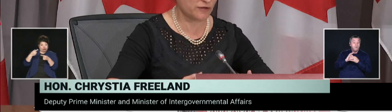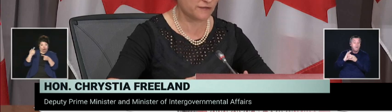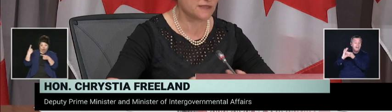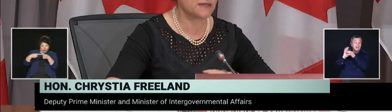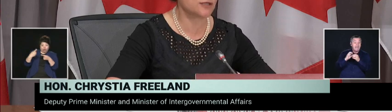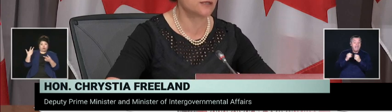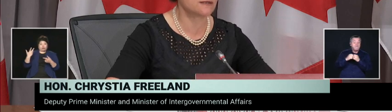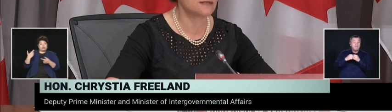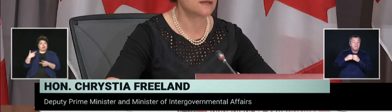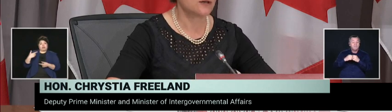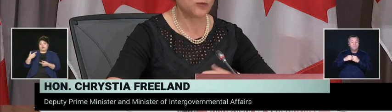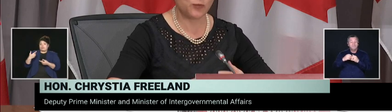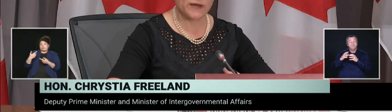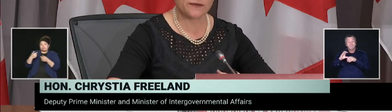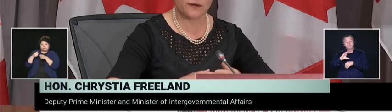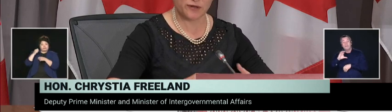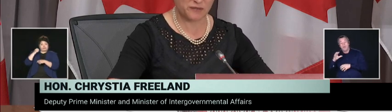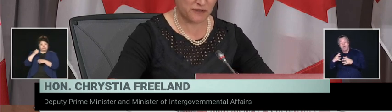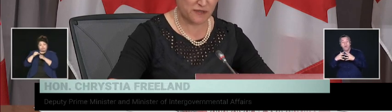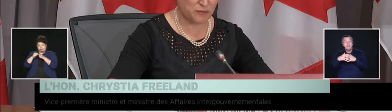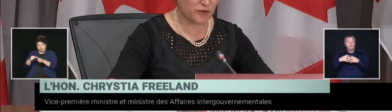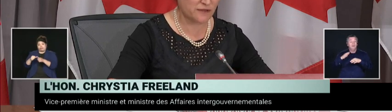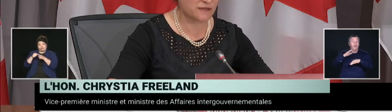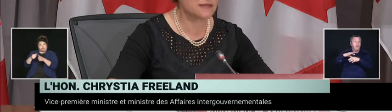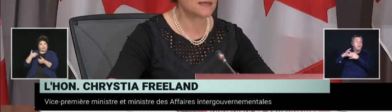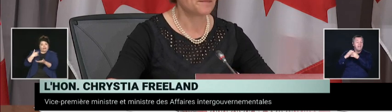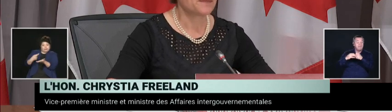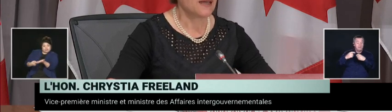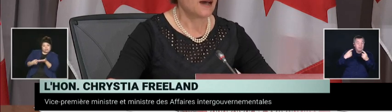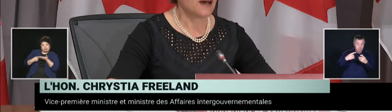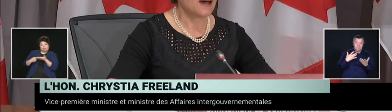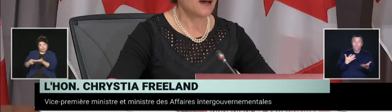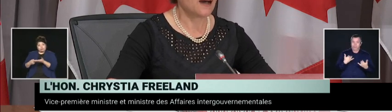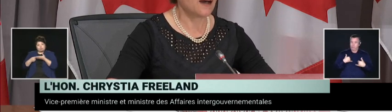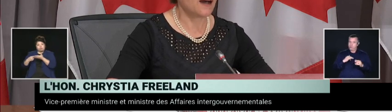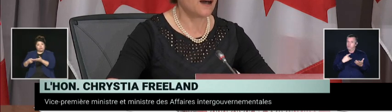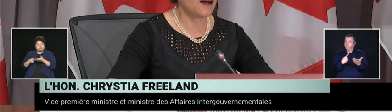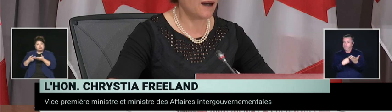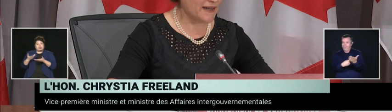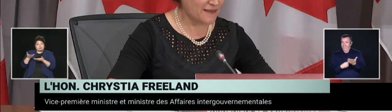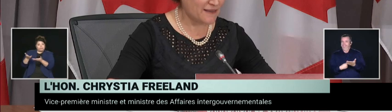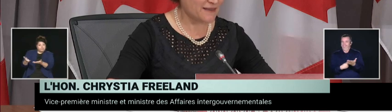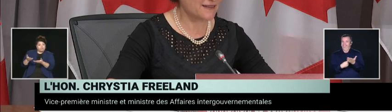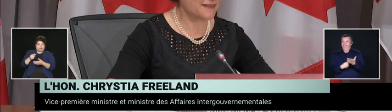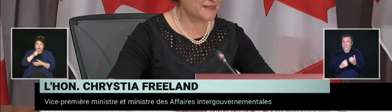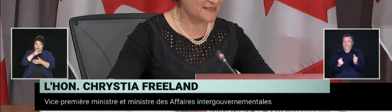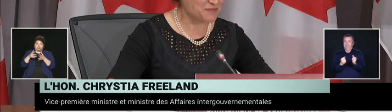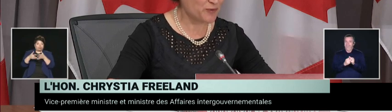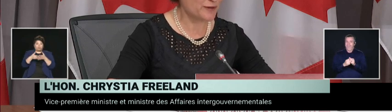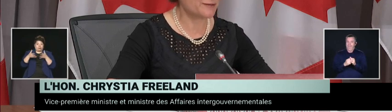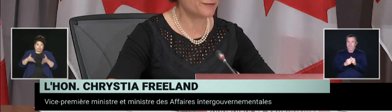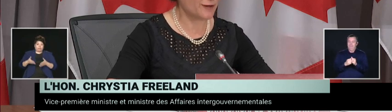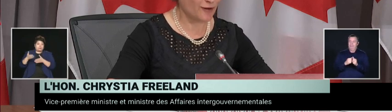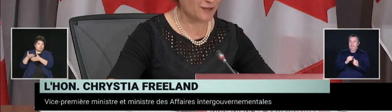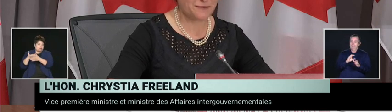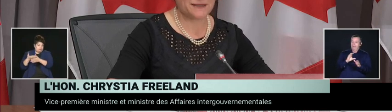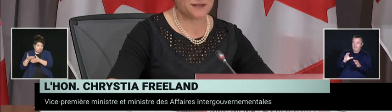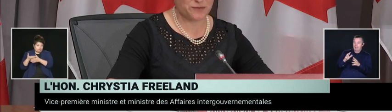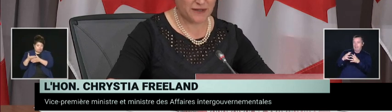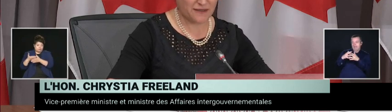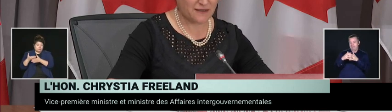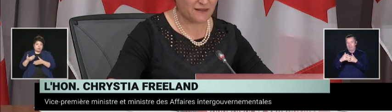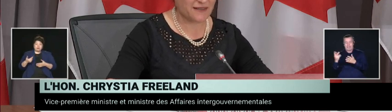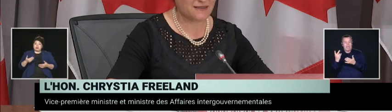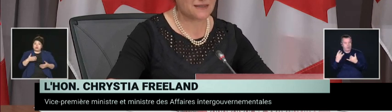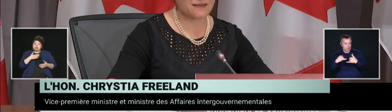constant conversations with our American partners. I think that it's important for all of us